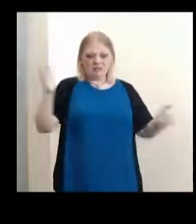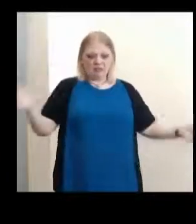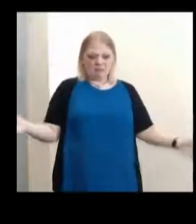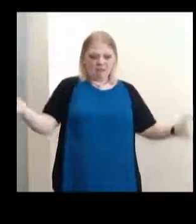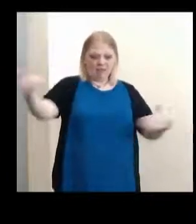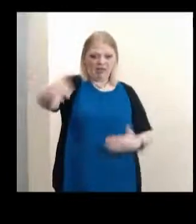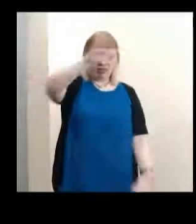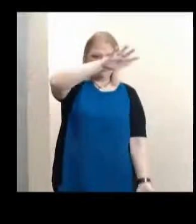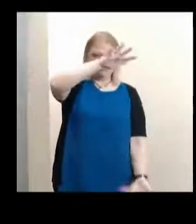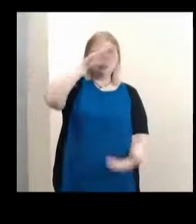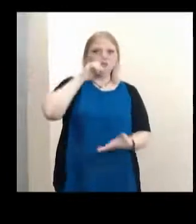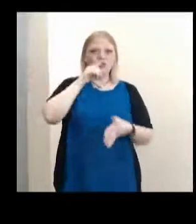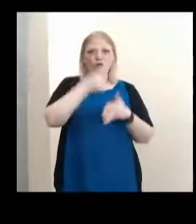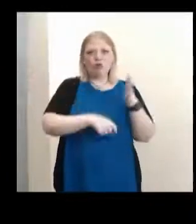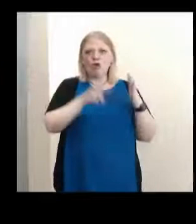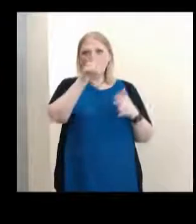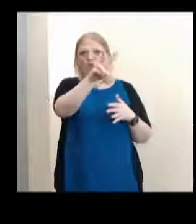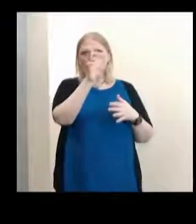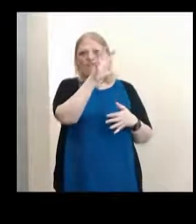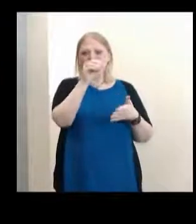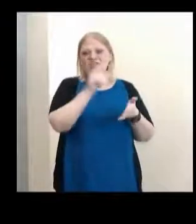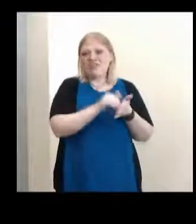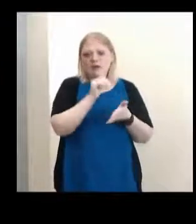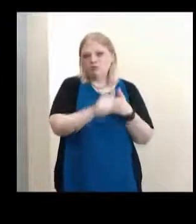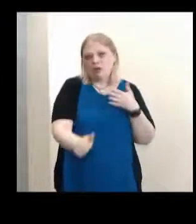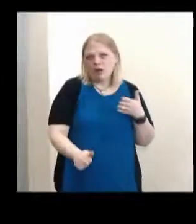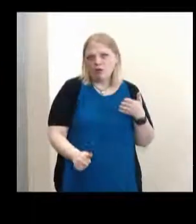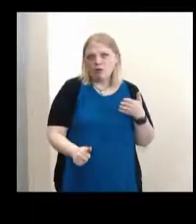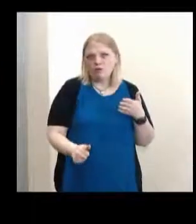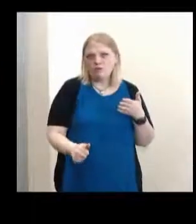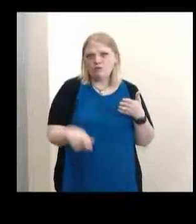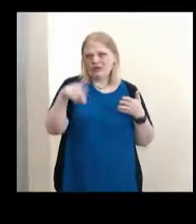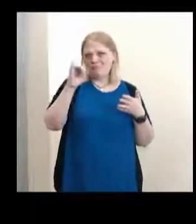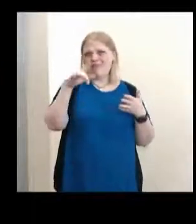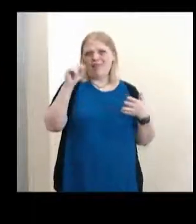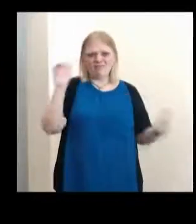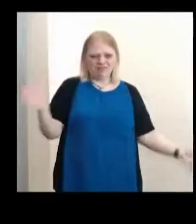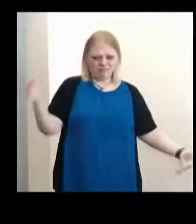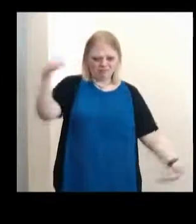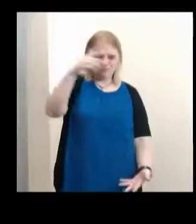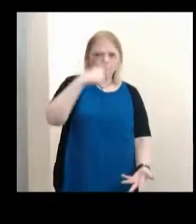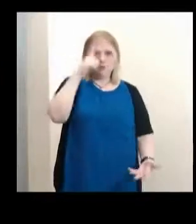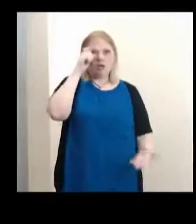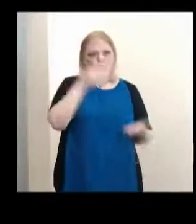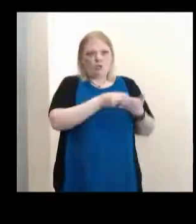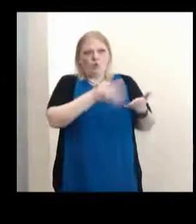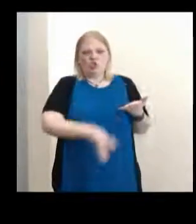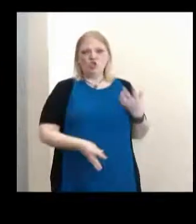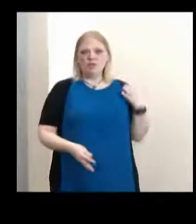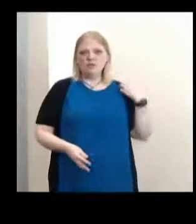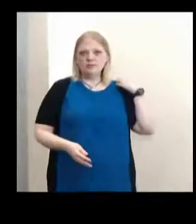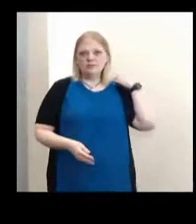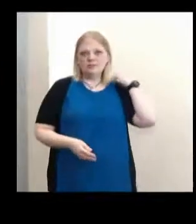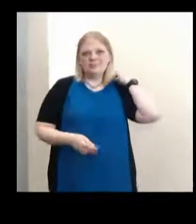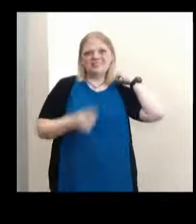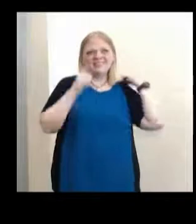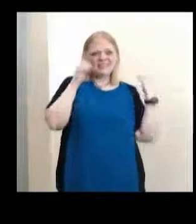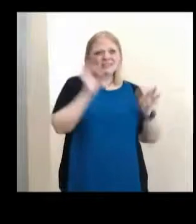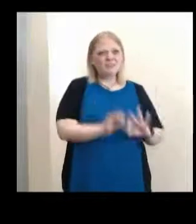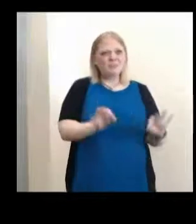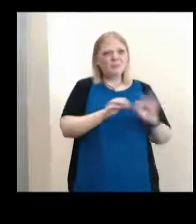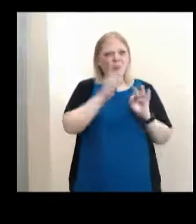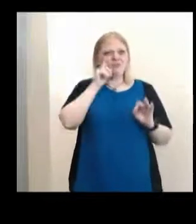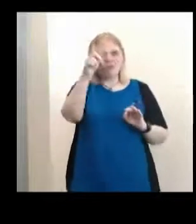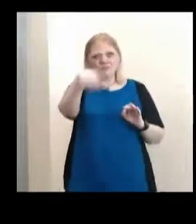PPE themselves will cost $250,000 or more because of what we're purchasing. So I think it's important for the public